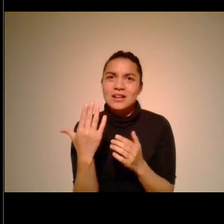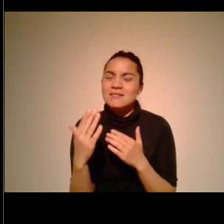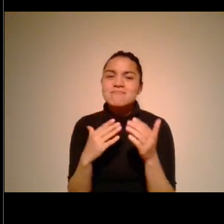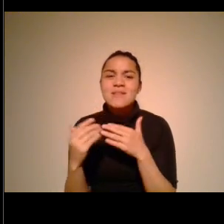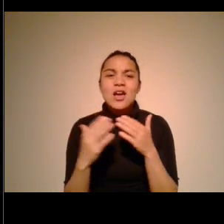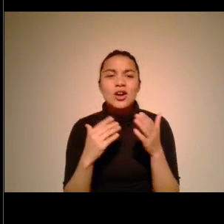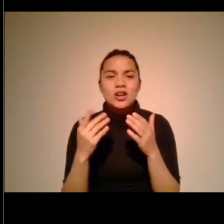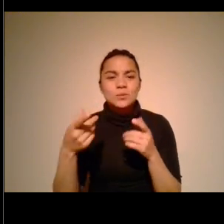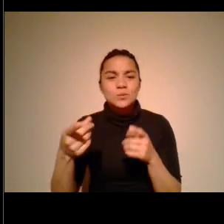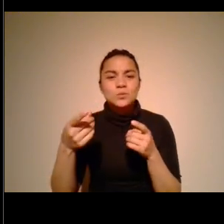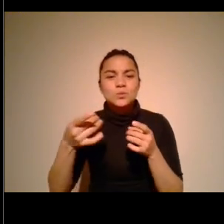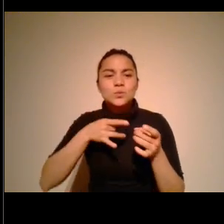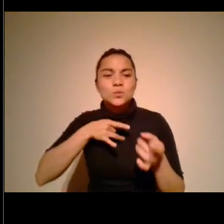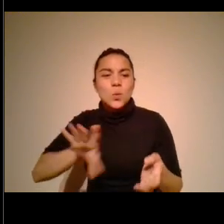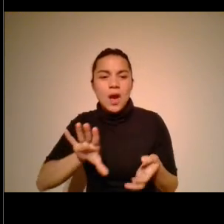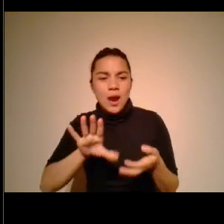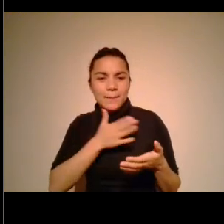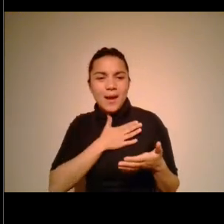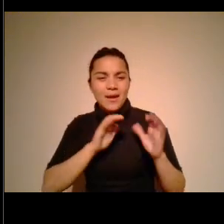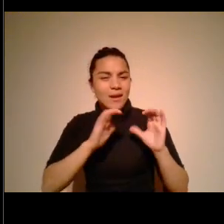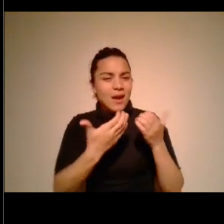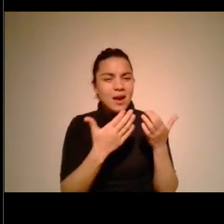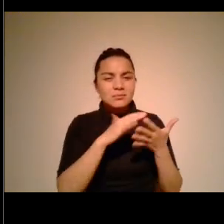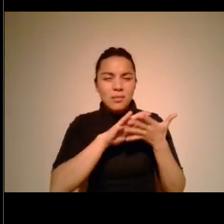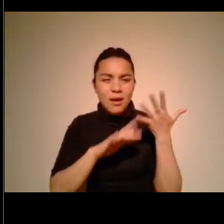of your repertoire of ways to be mean to me.